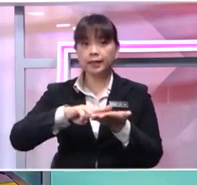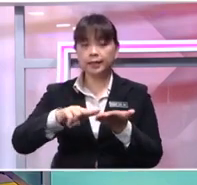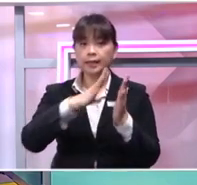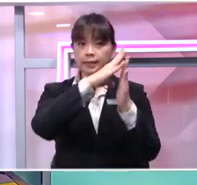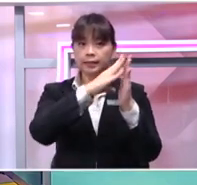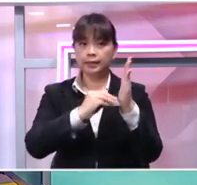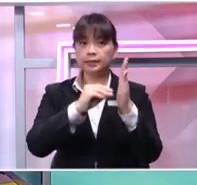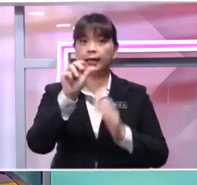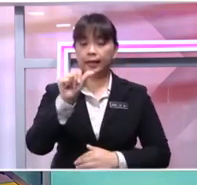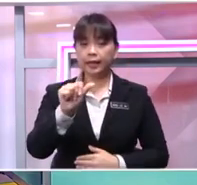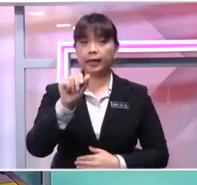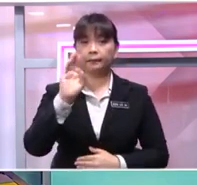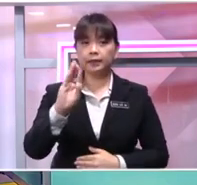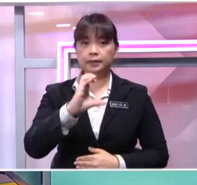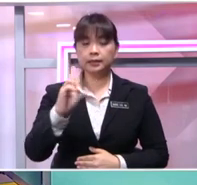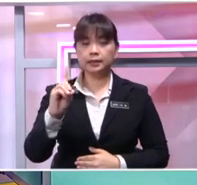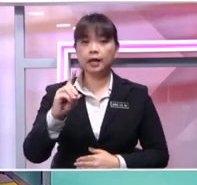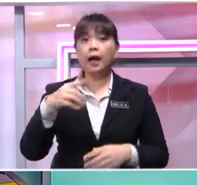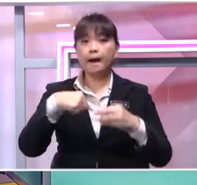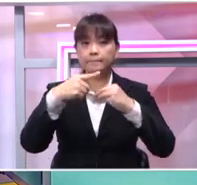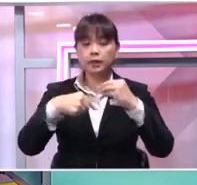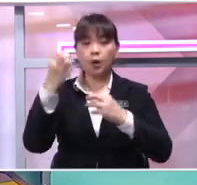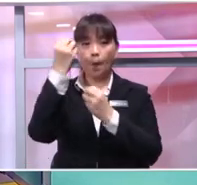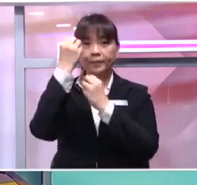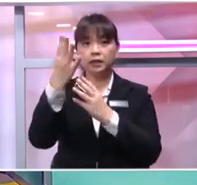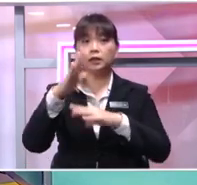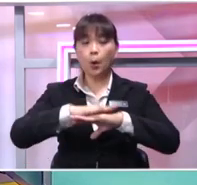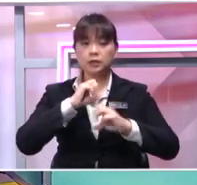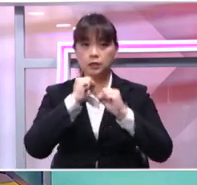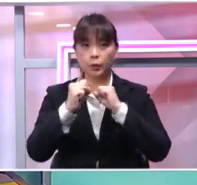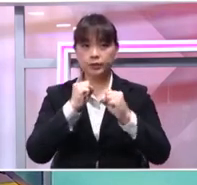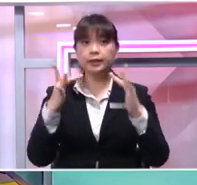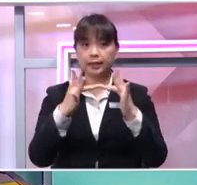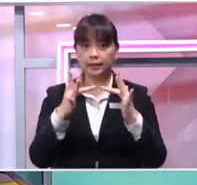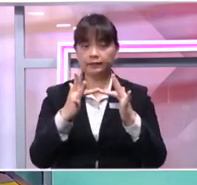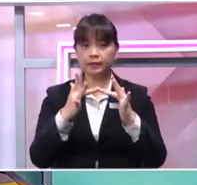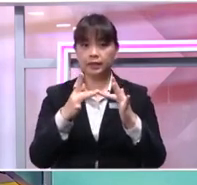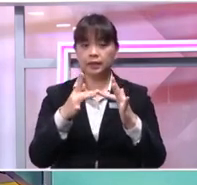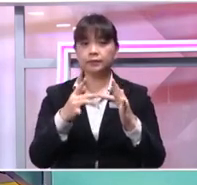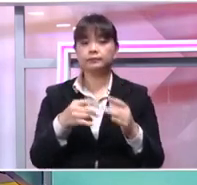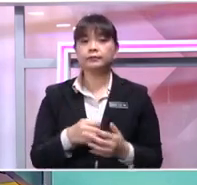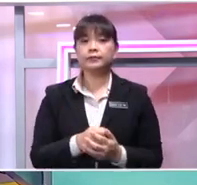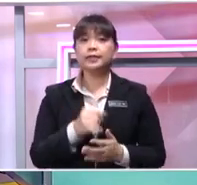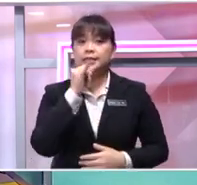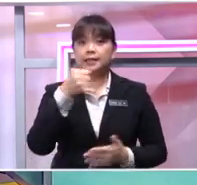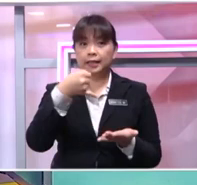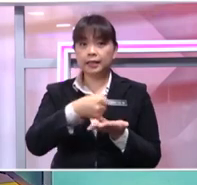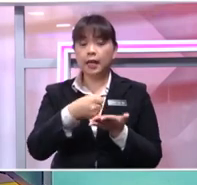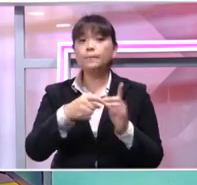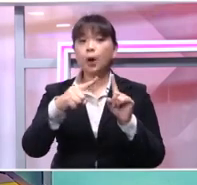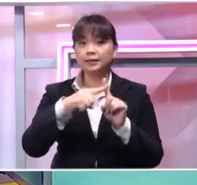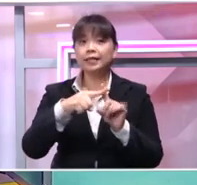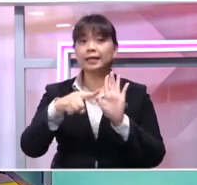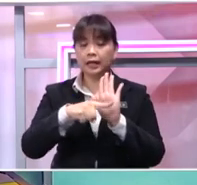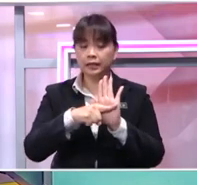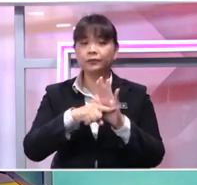person's opinion about social networking sites? Is it positive, negative, or both?